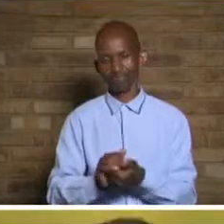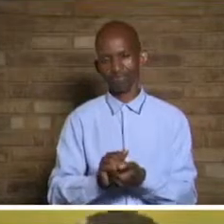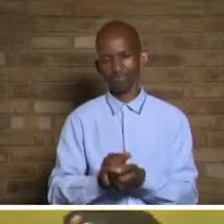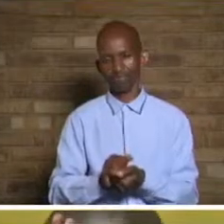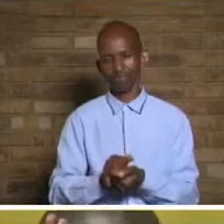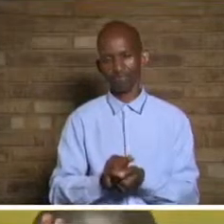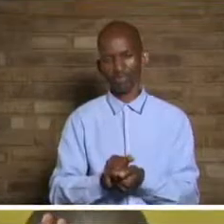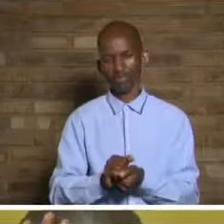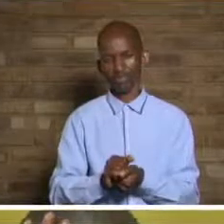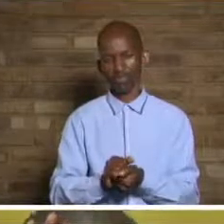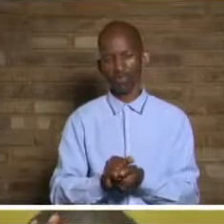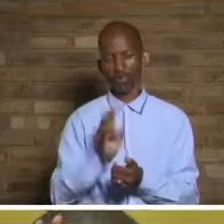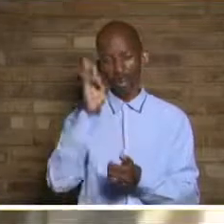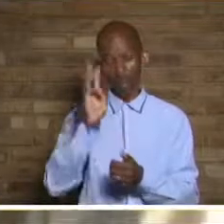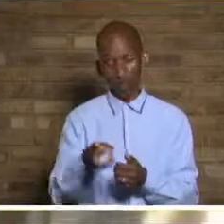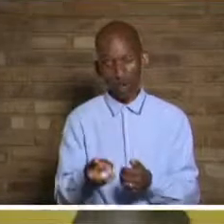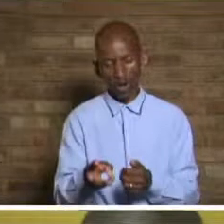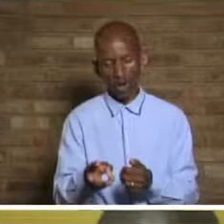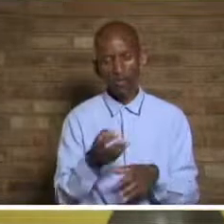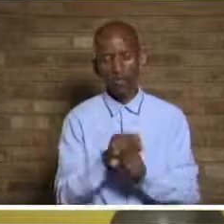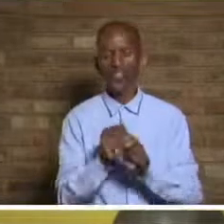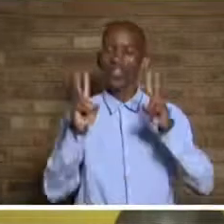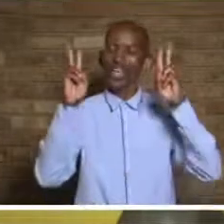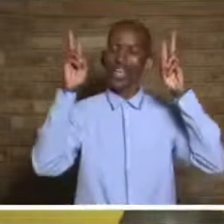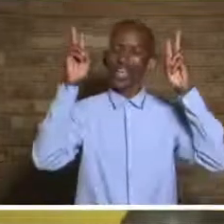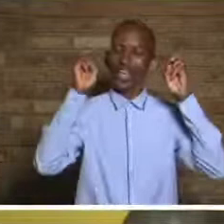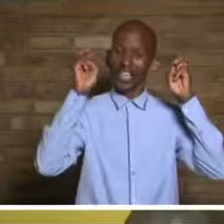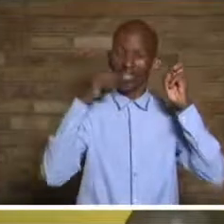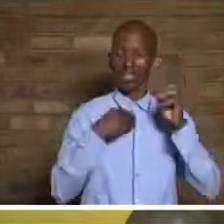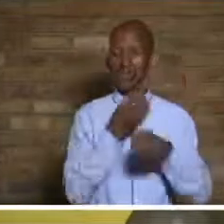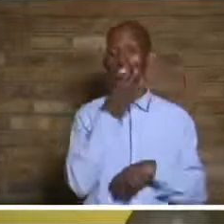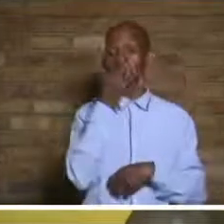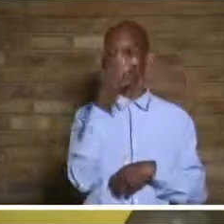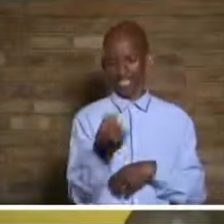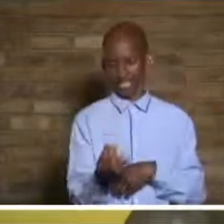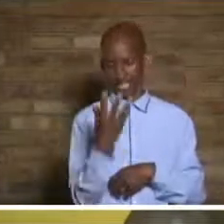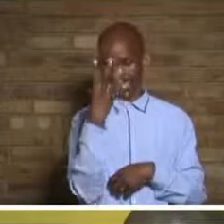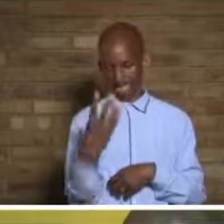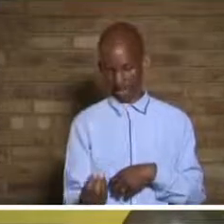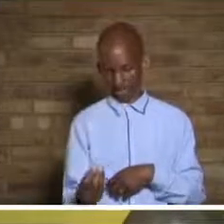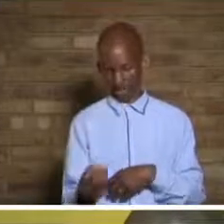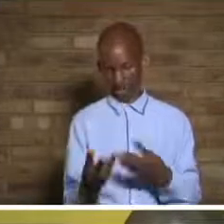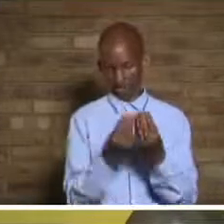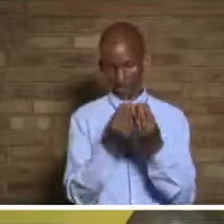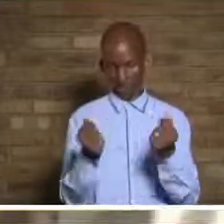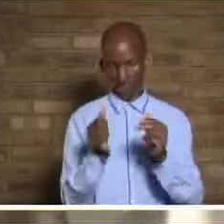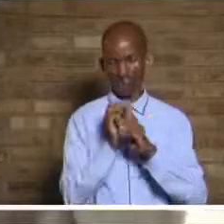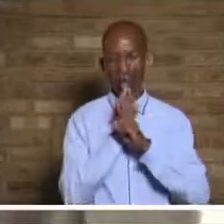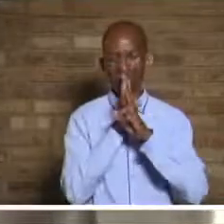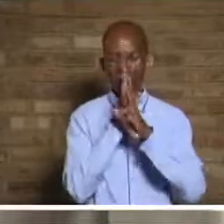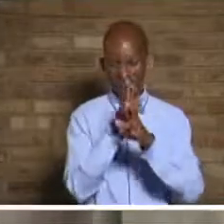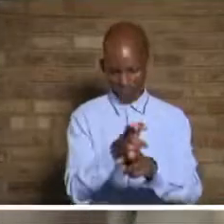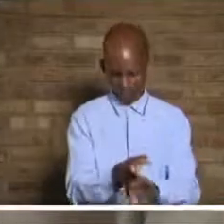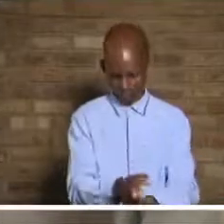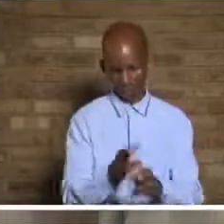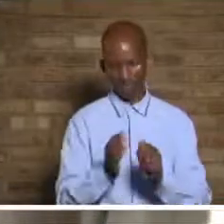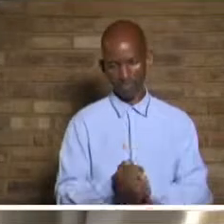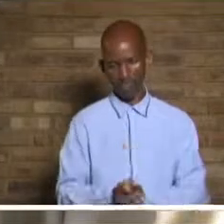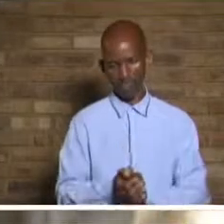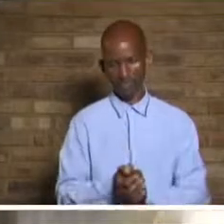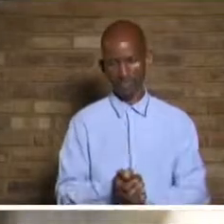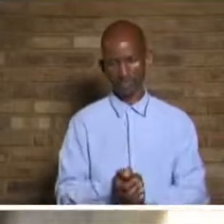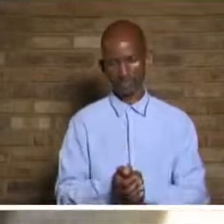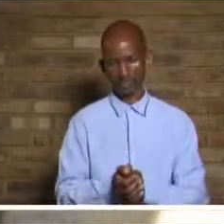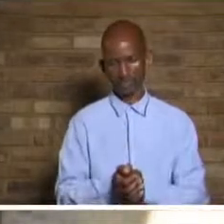lonke, we're going to deliberate on the issues that we've raised and have a consolidated report. sizobe sesicubungula